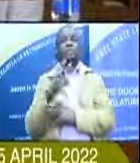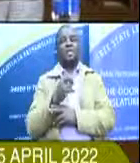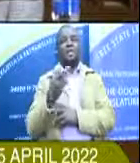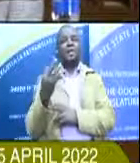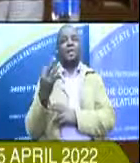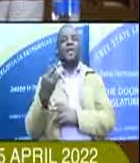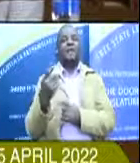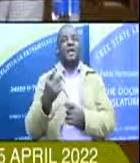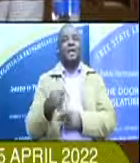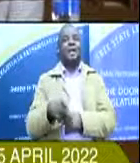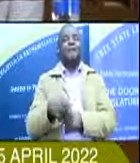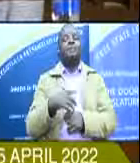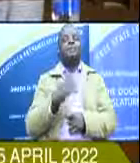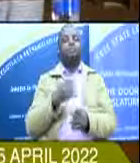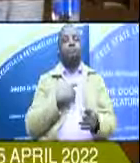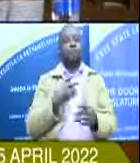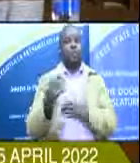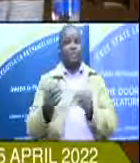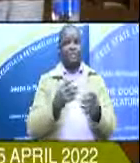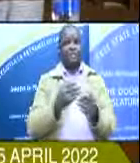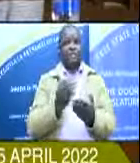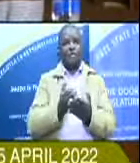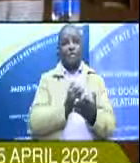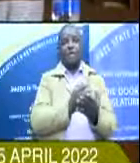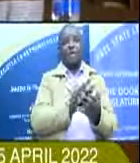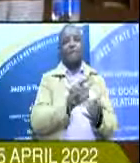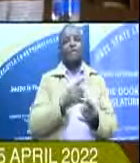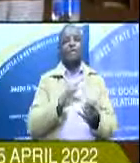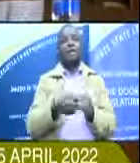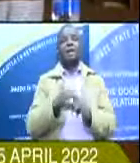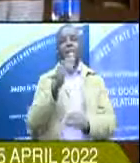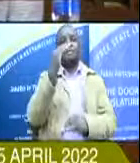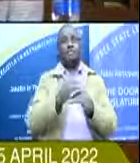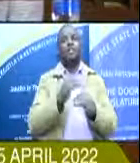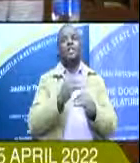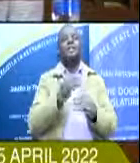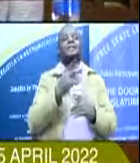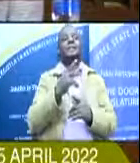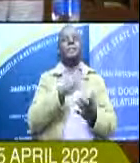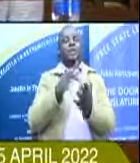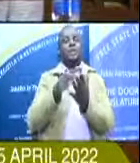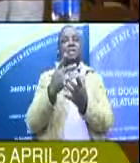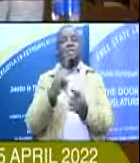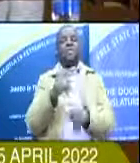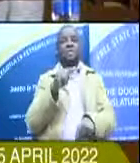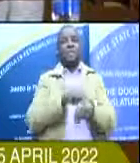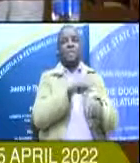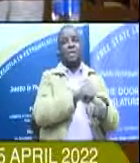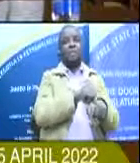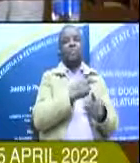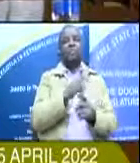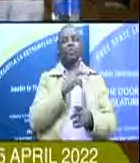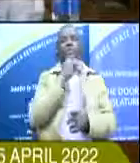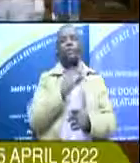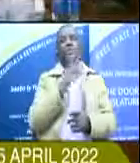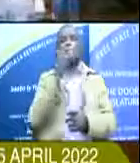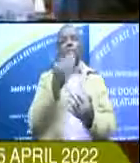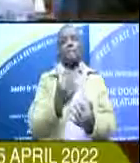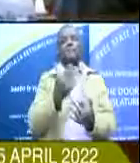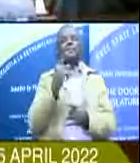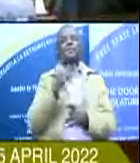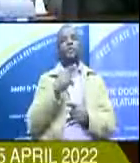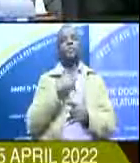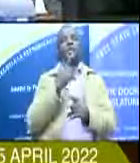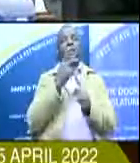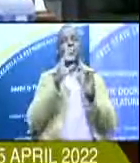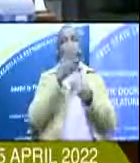a recruitment drive was undertaken to reduce the vacancies of medical officers through the Presidential Stimulus Package grant. A total of